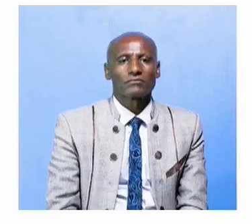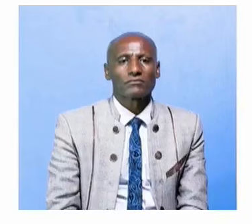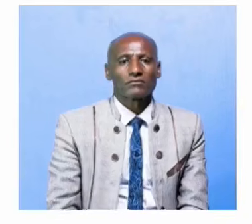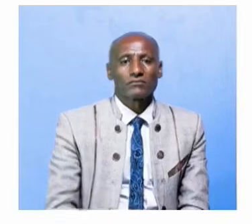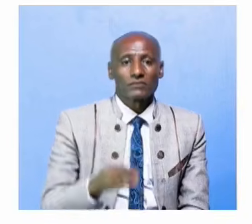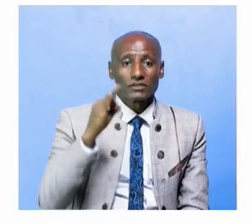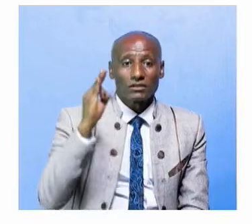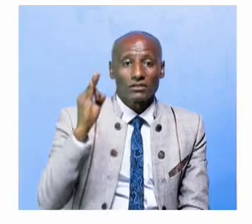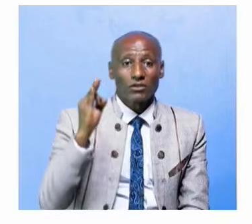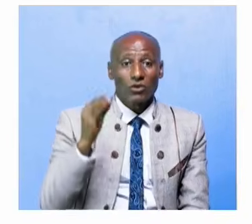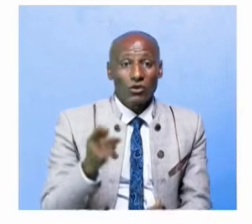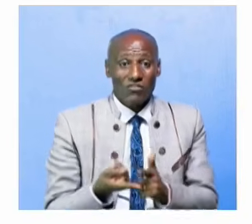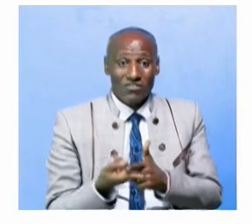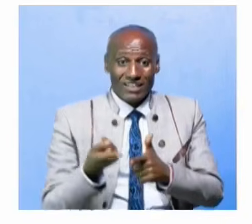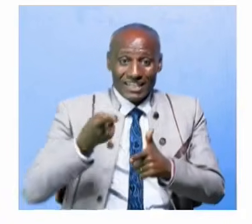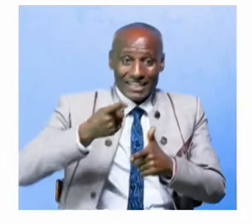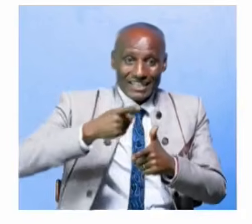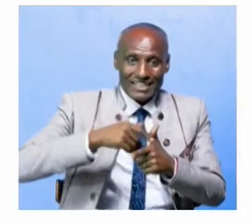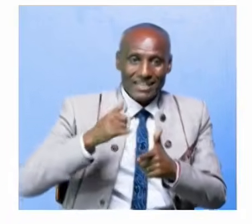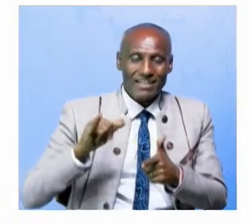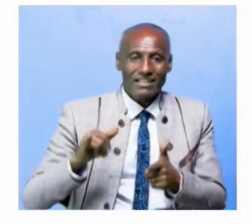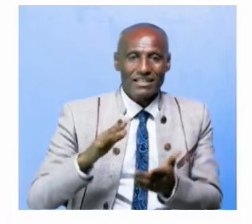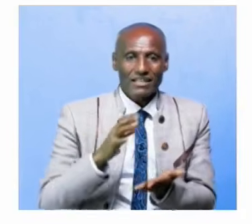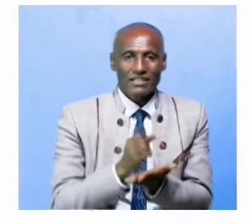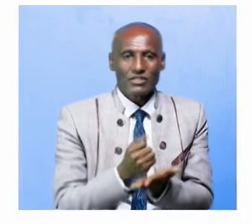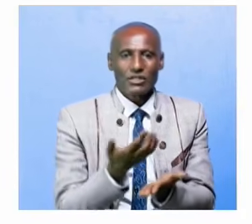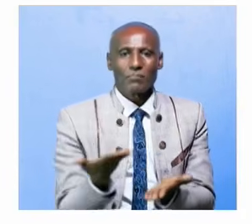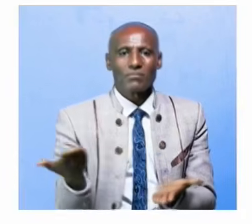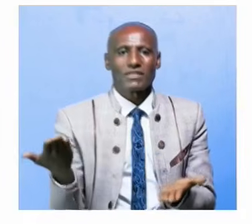of returning something